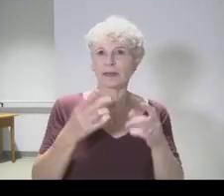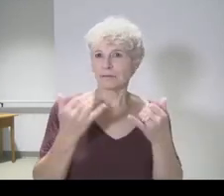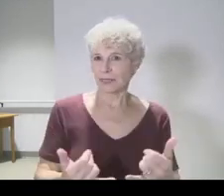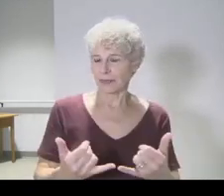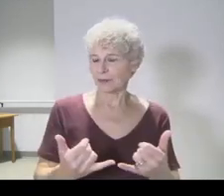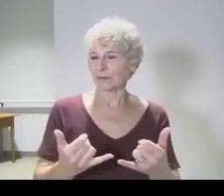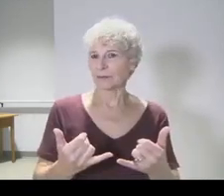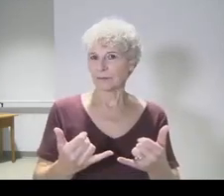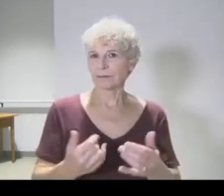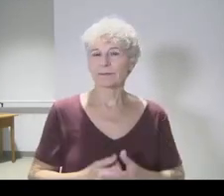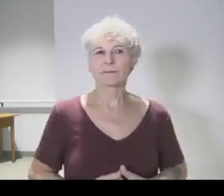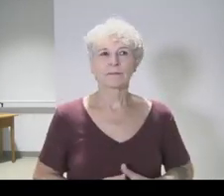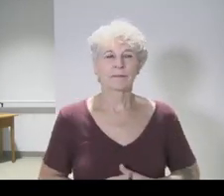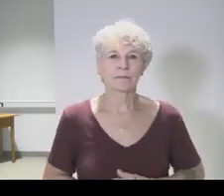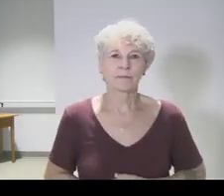today.